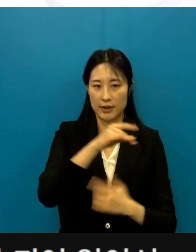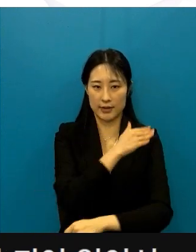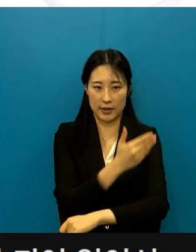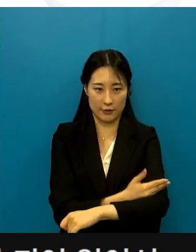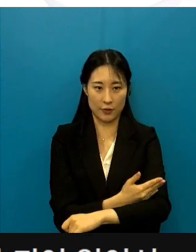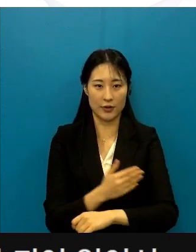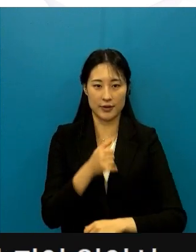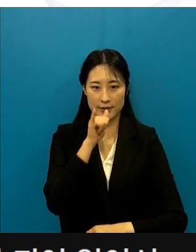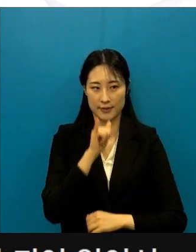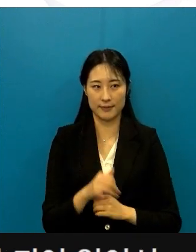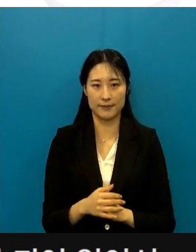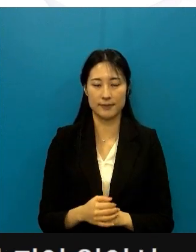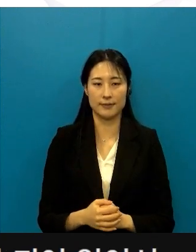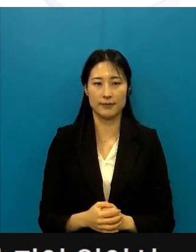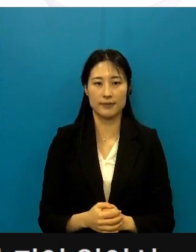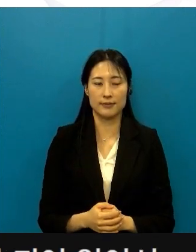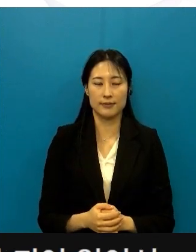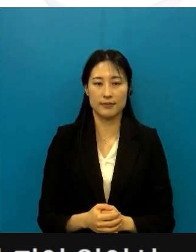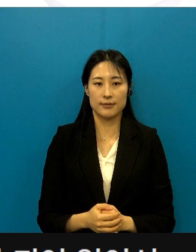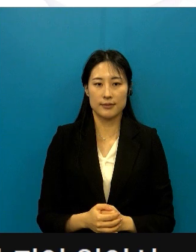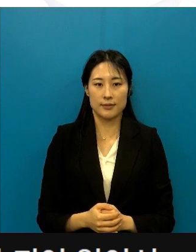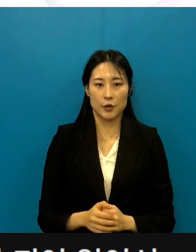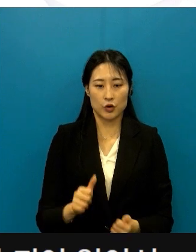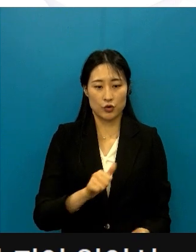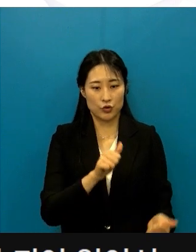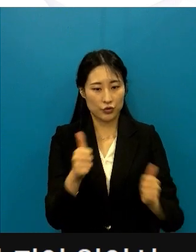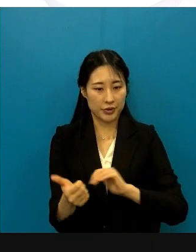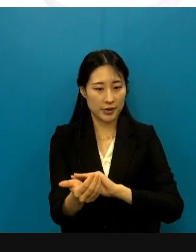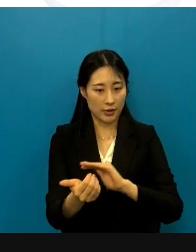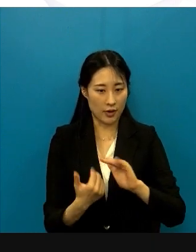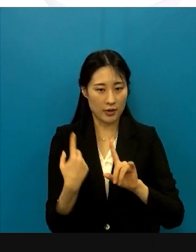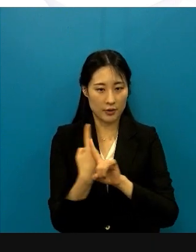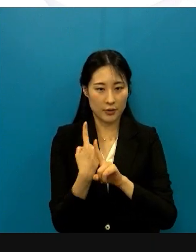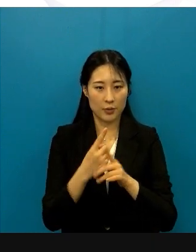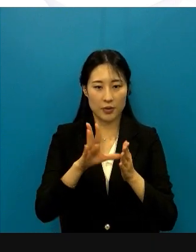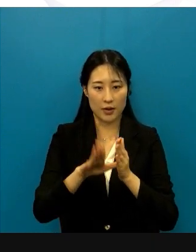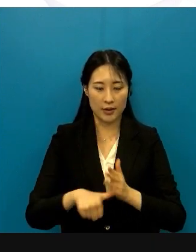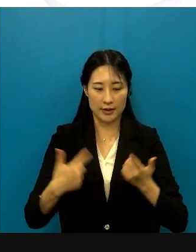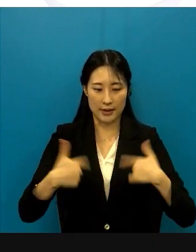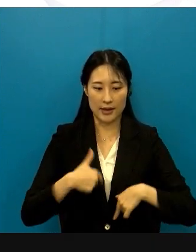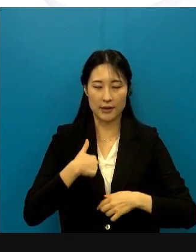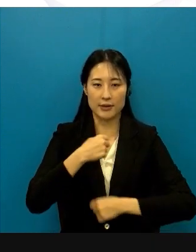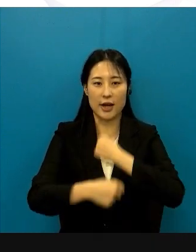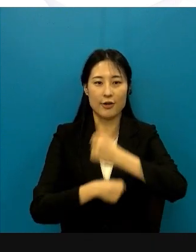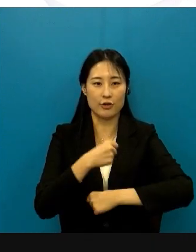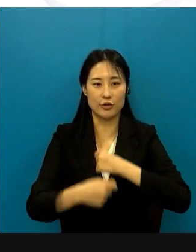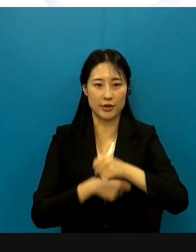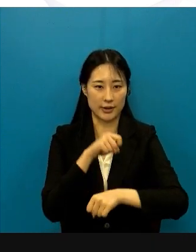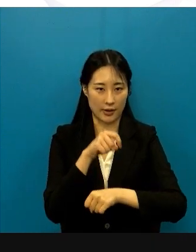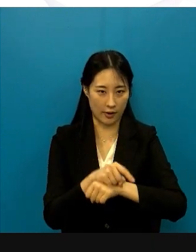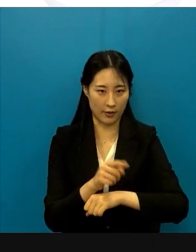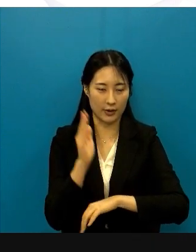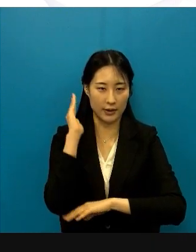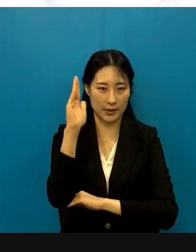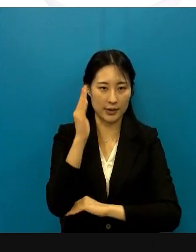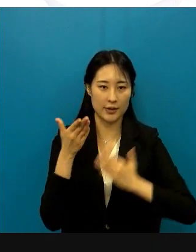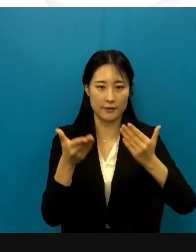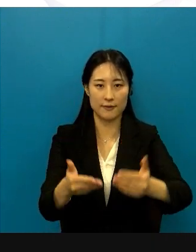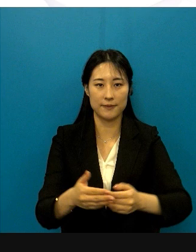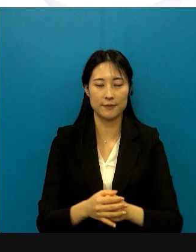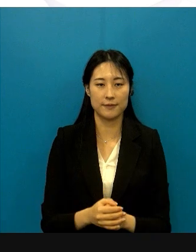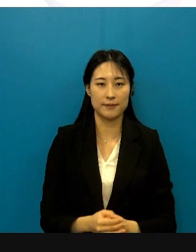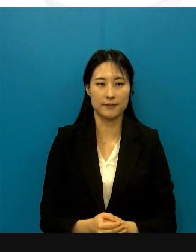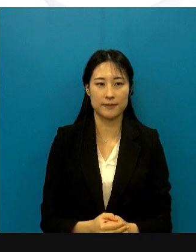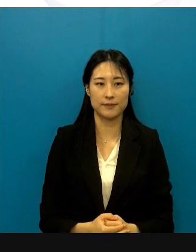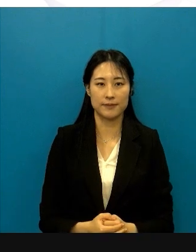end-of-life debates through also legalizing advanced decisions, or rather anchoring them in the law.